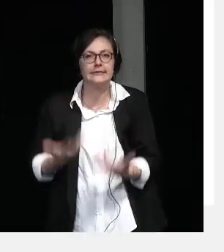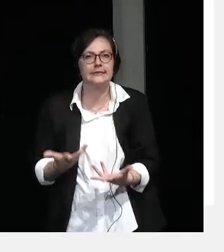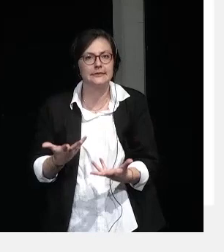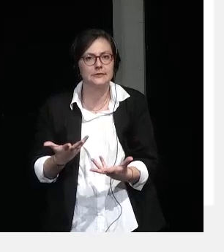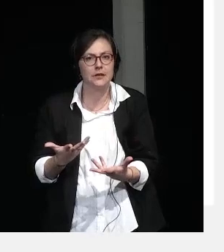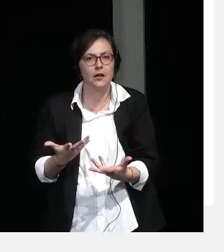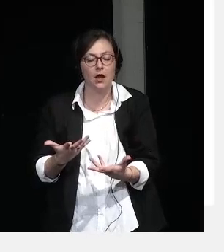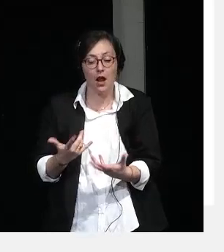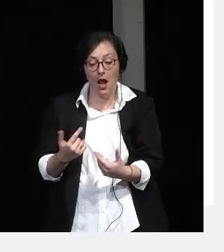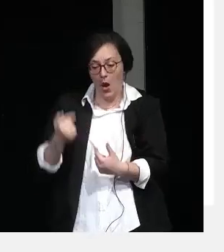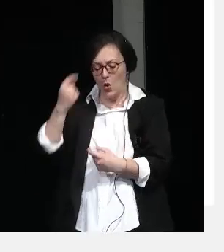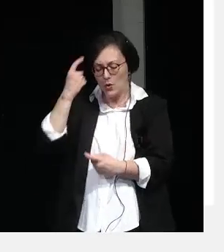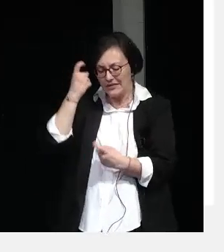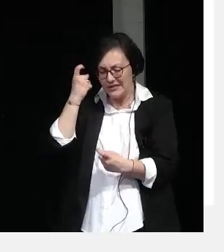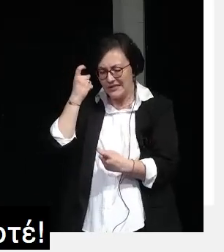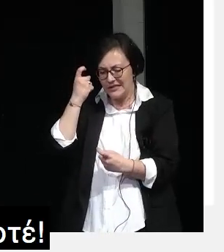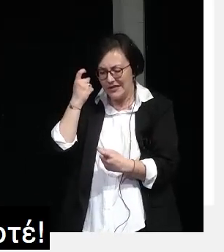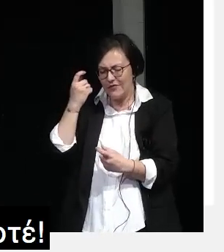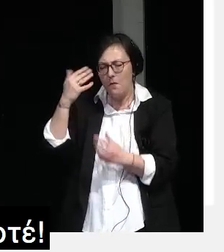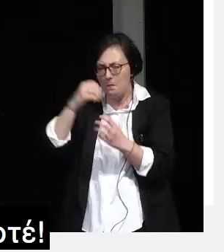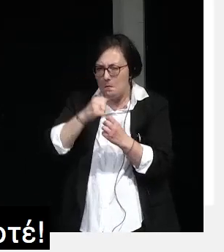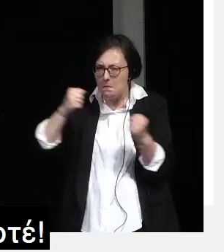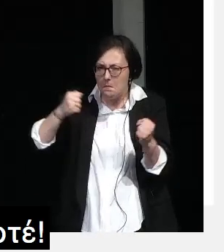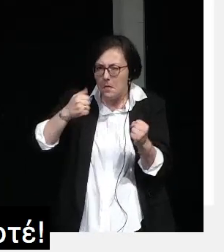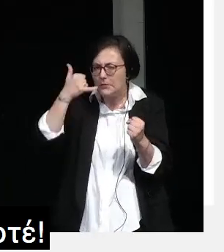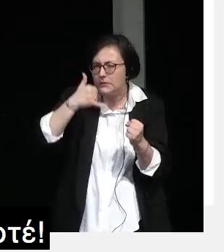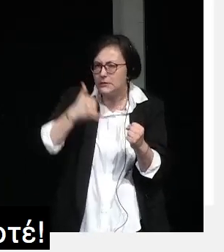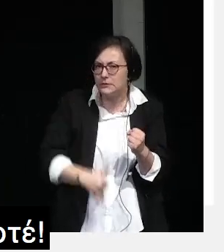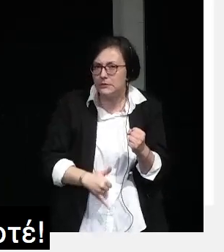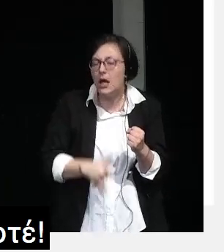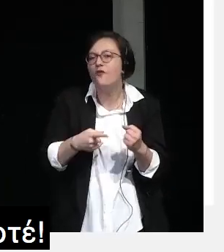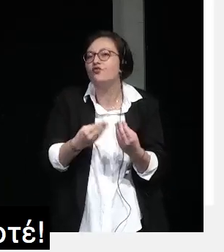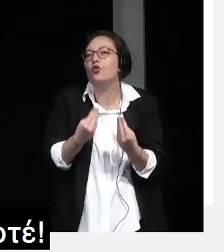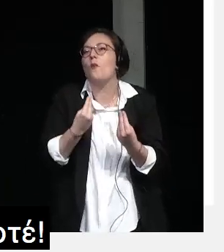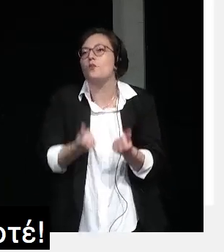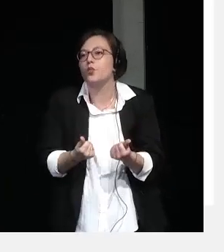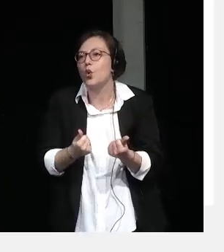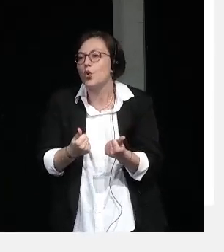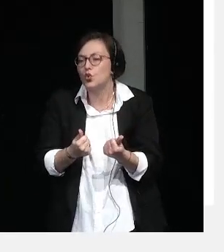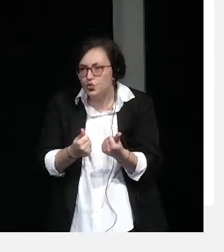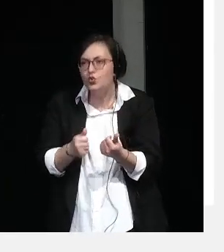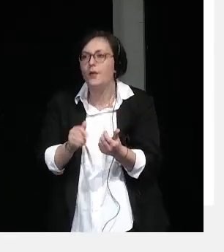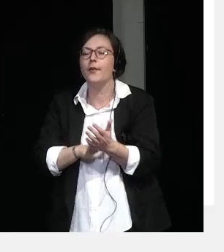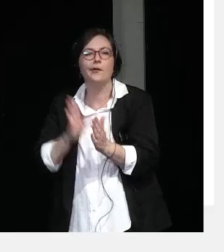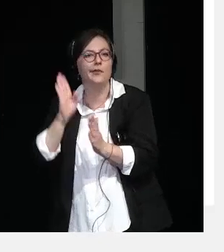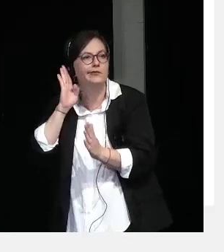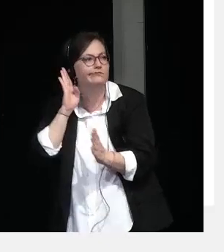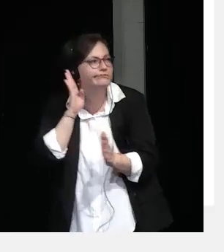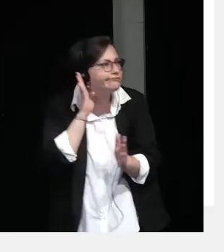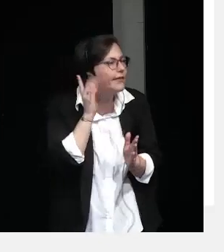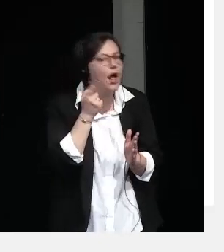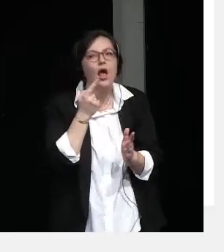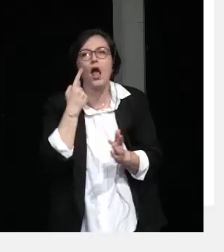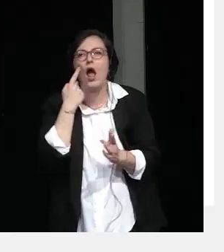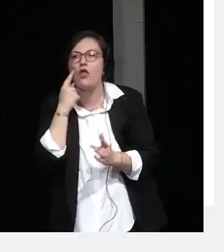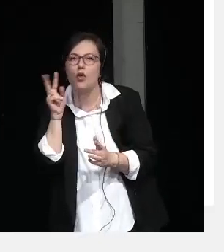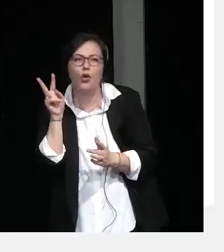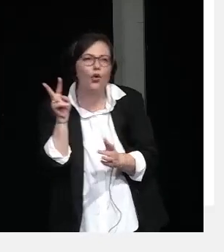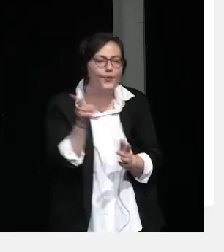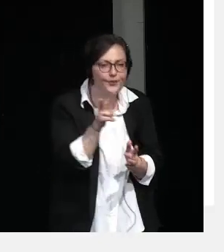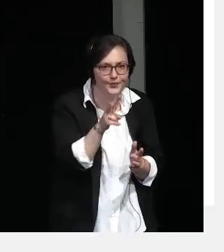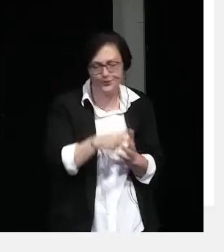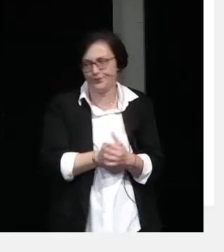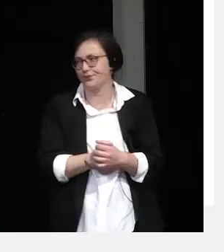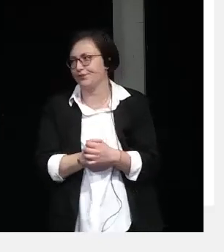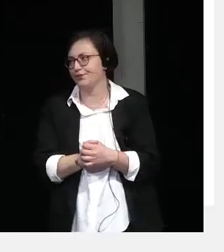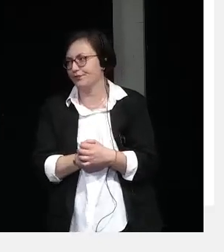voices. It's interesting that the last panel concludes that it never ends. Never ends, never ends. We don't want you to go. Thank you.